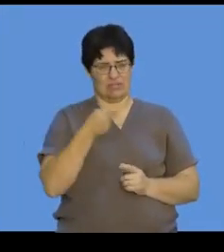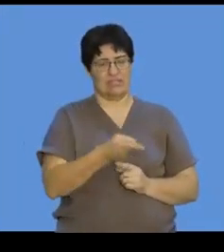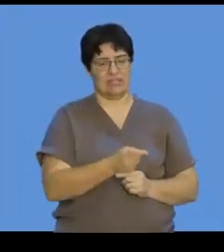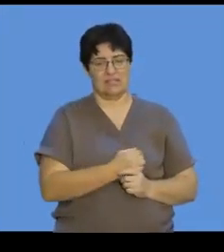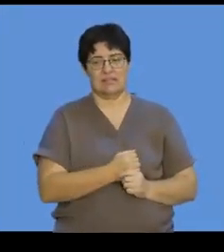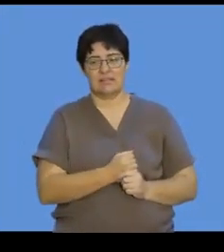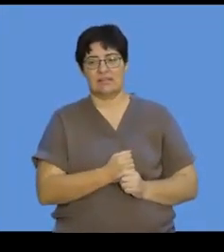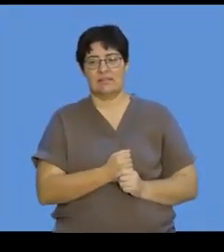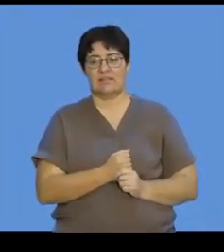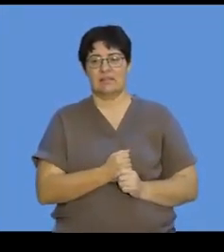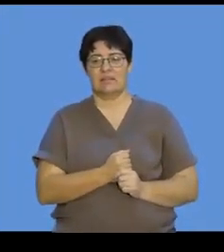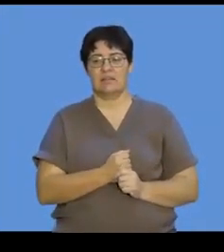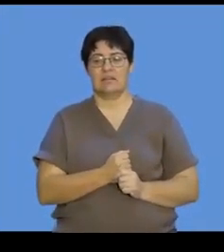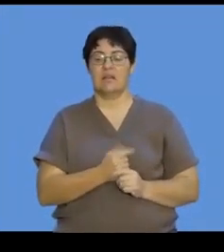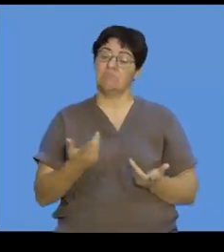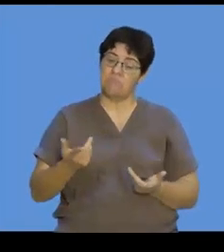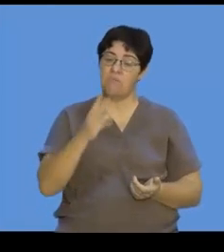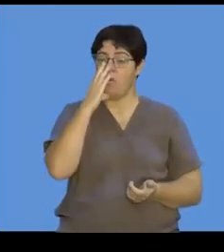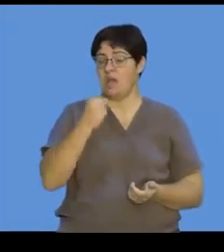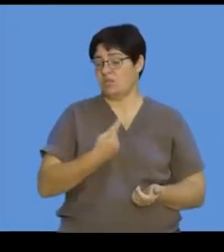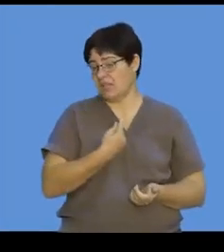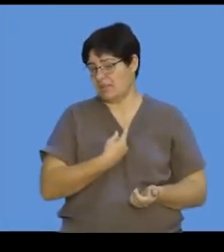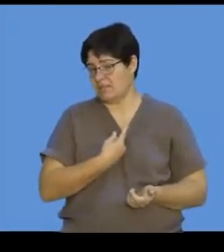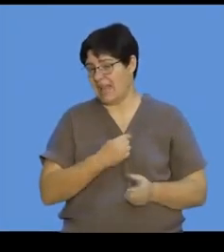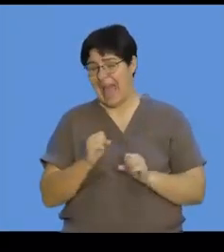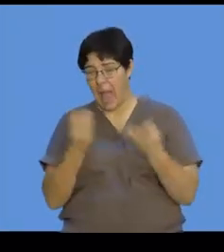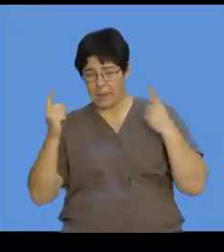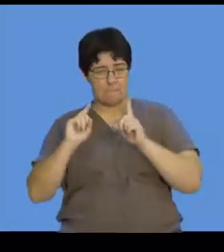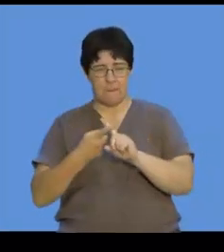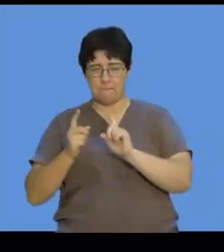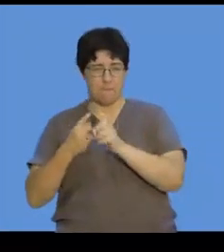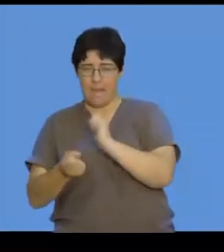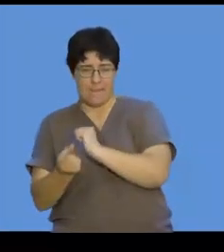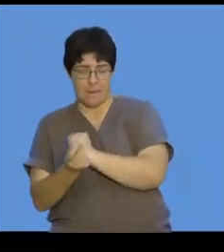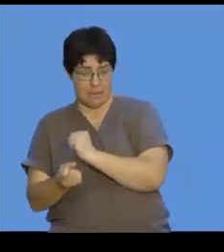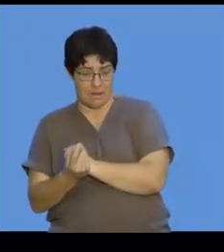concept. We are asking ourselves how many collisions occur